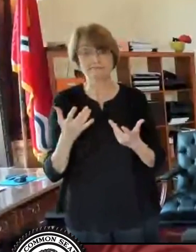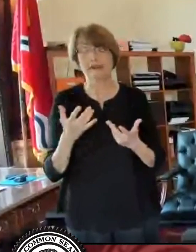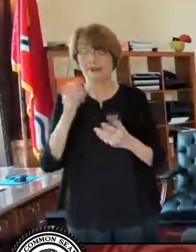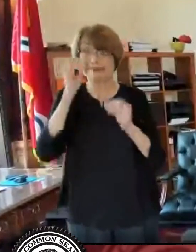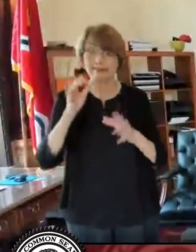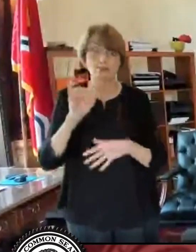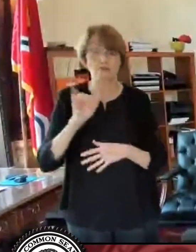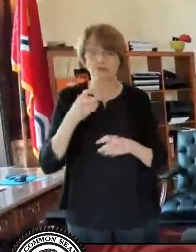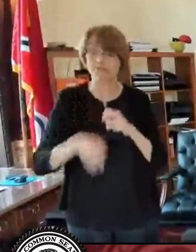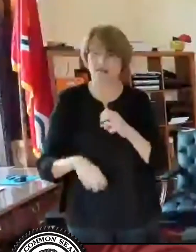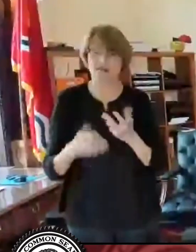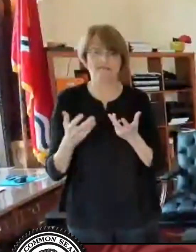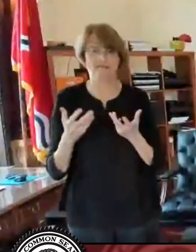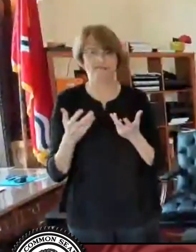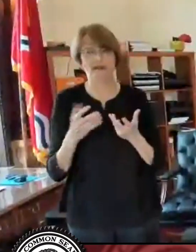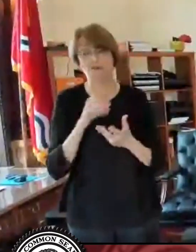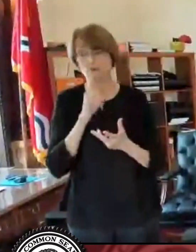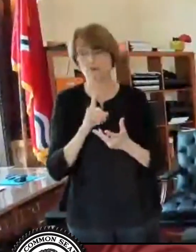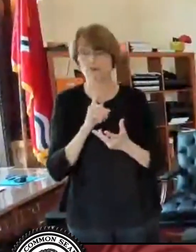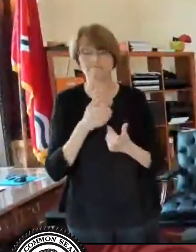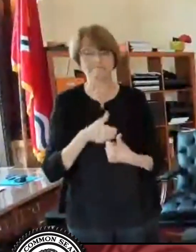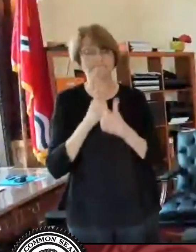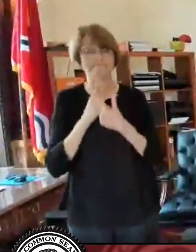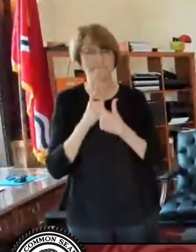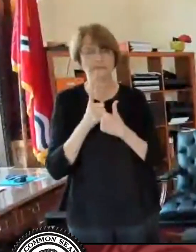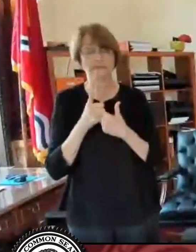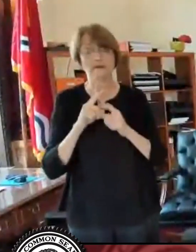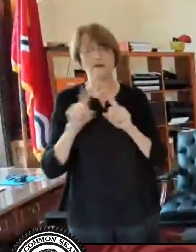teachers also, I'm sure. But